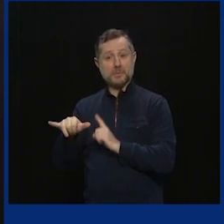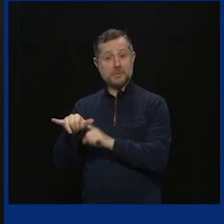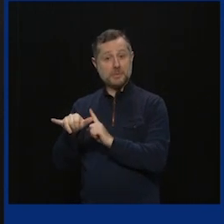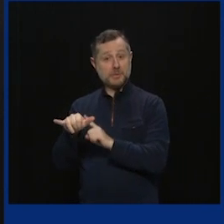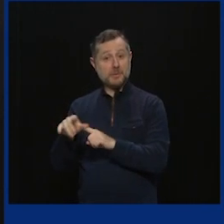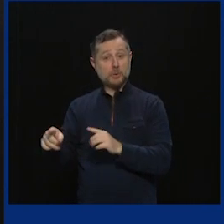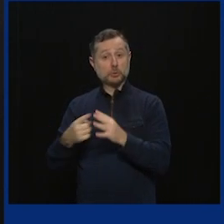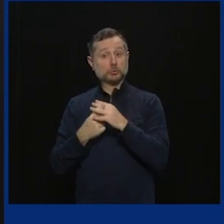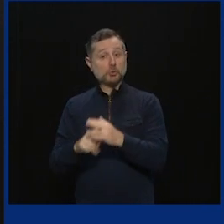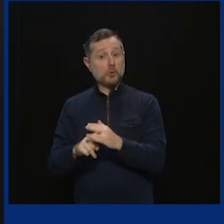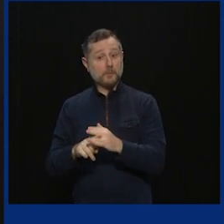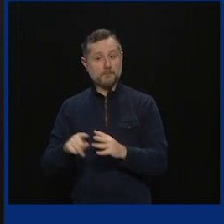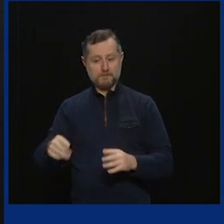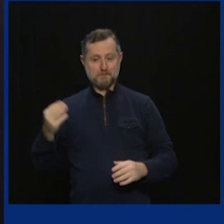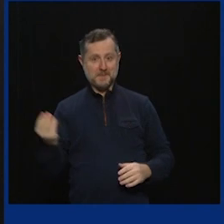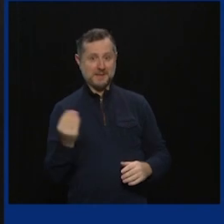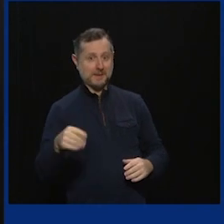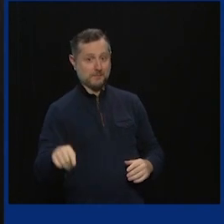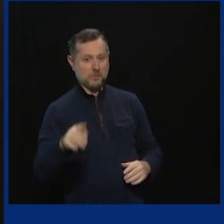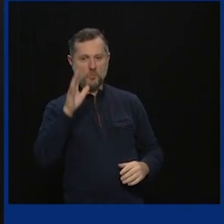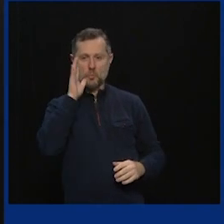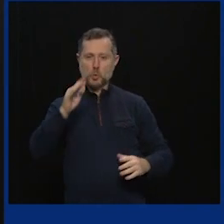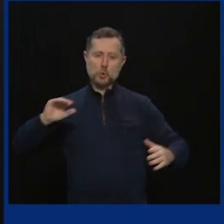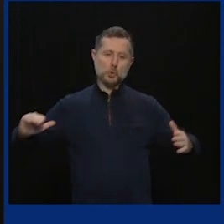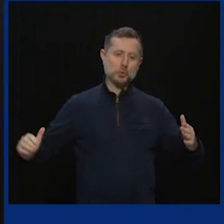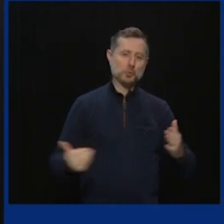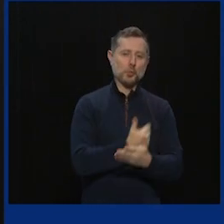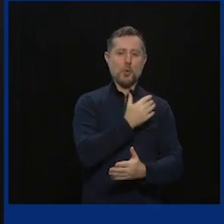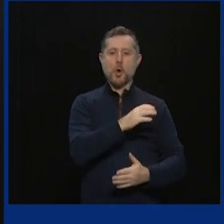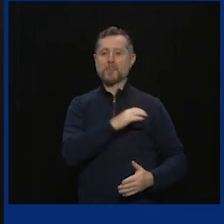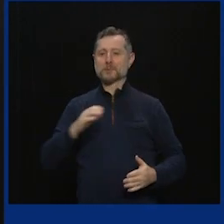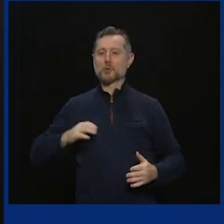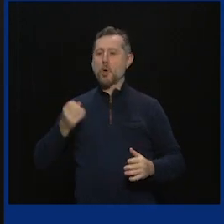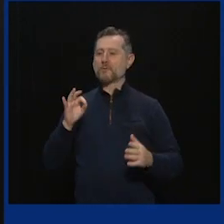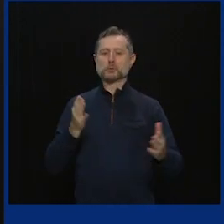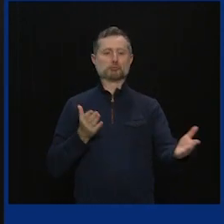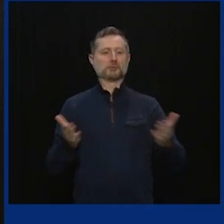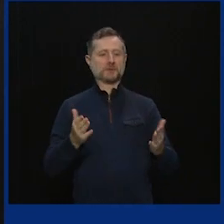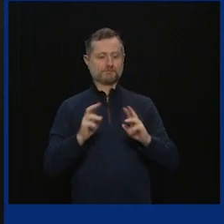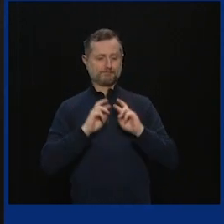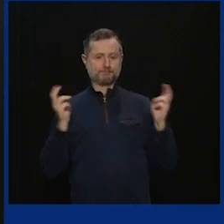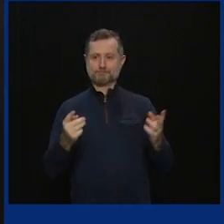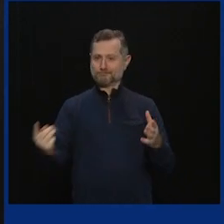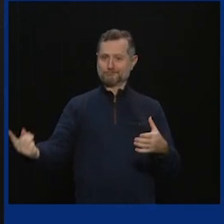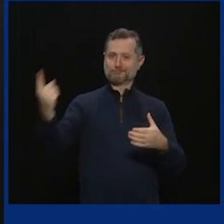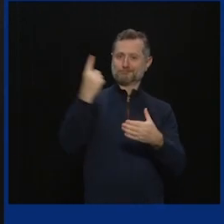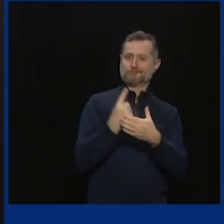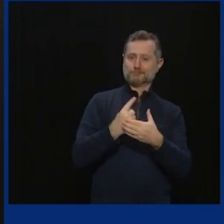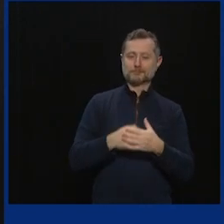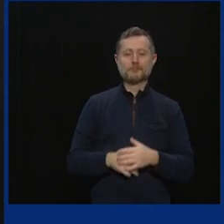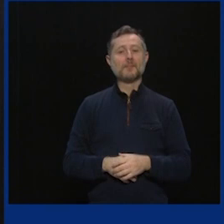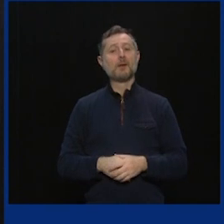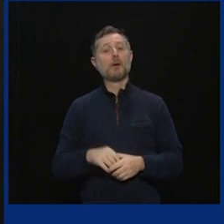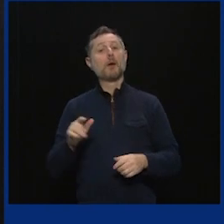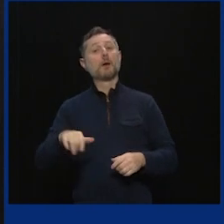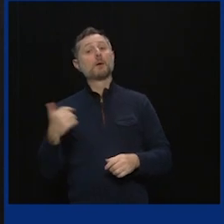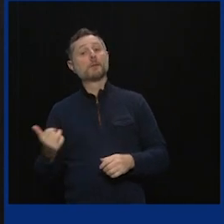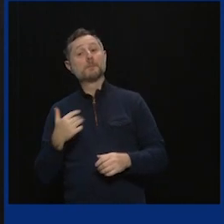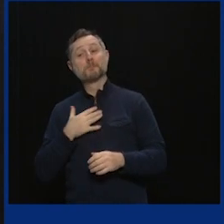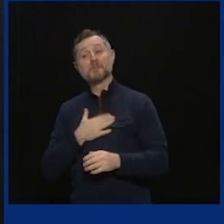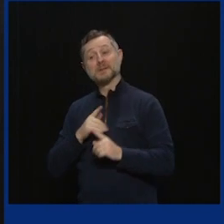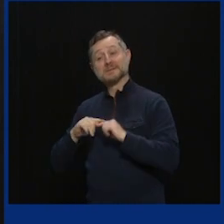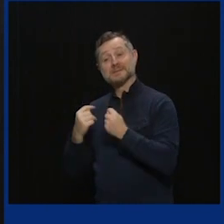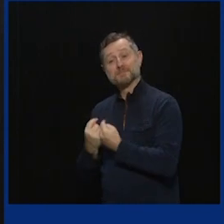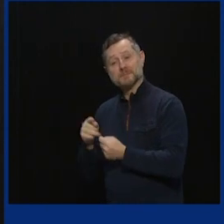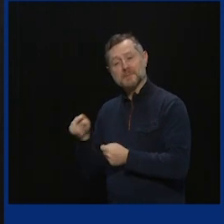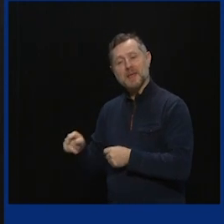responsibility, as well as others on my team who are represented here. We have Linda Sun is